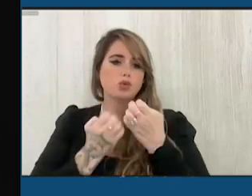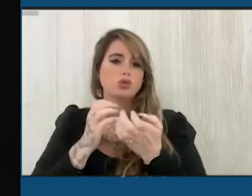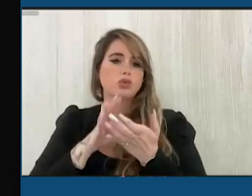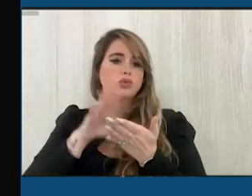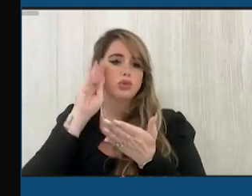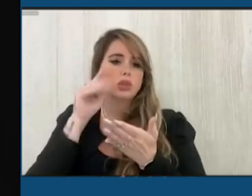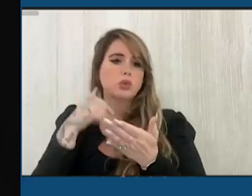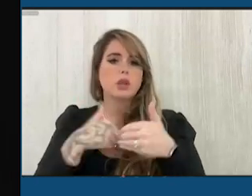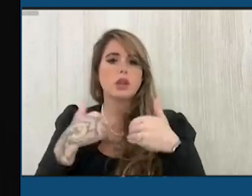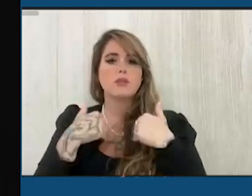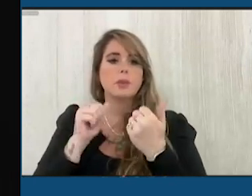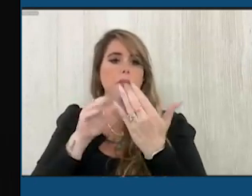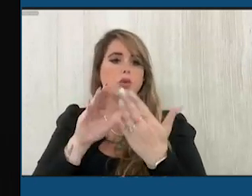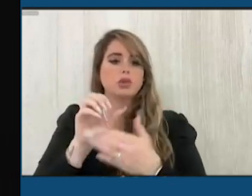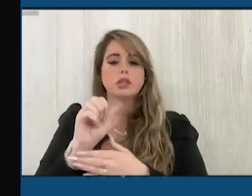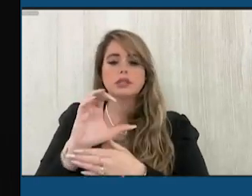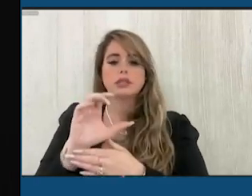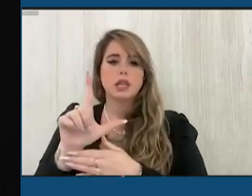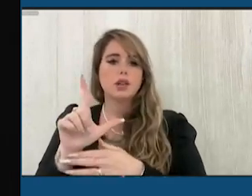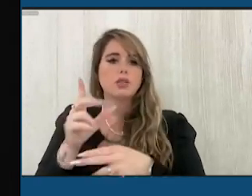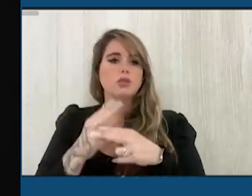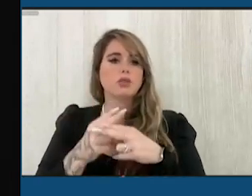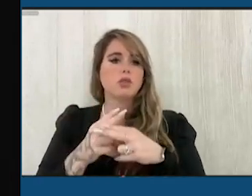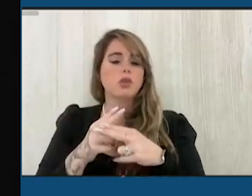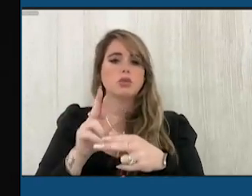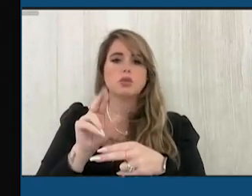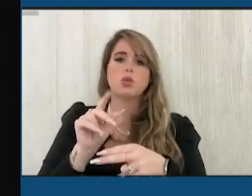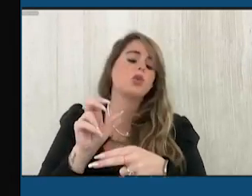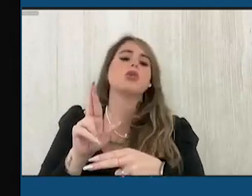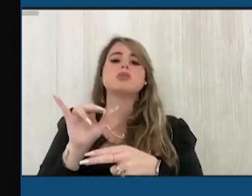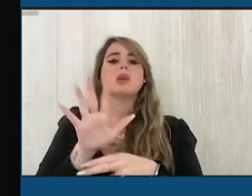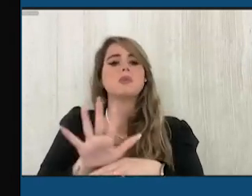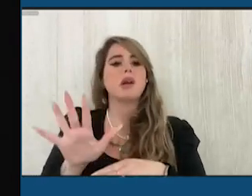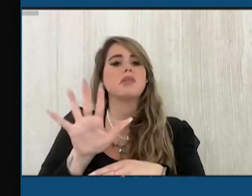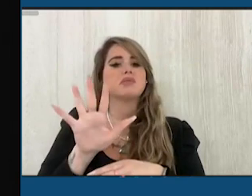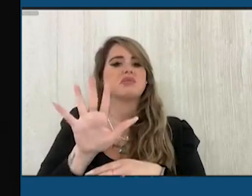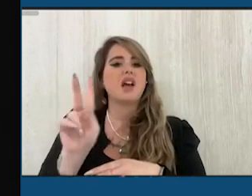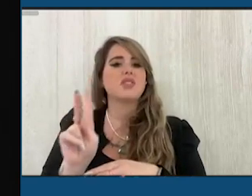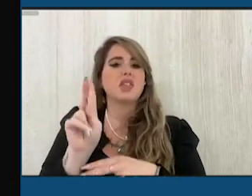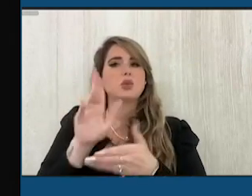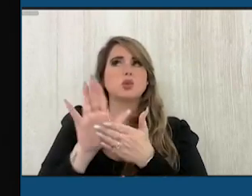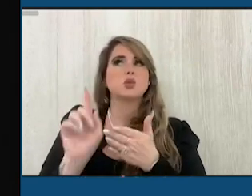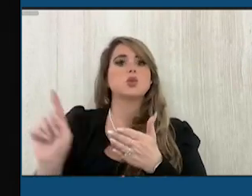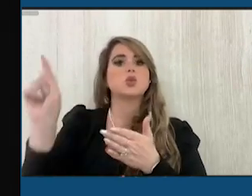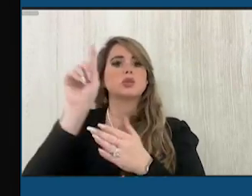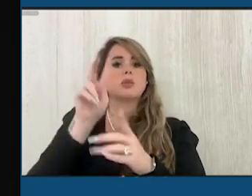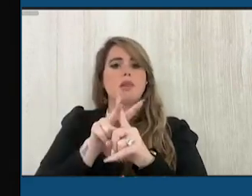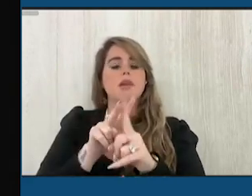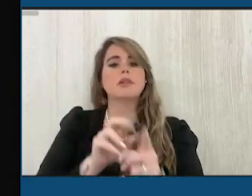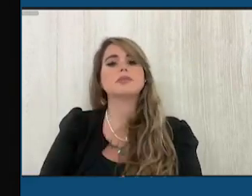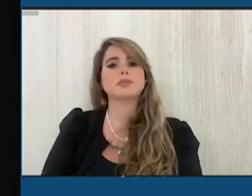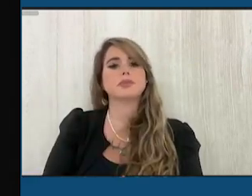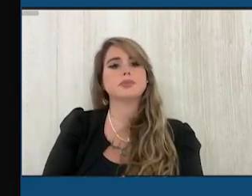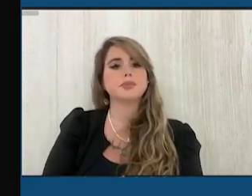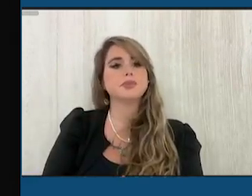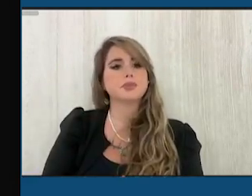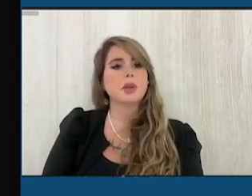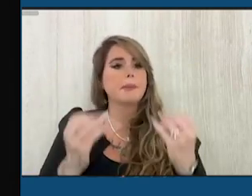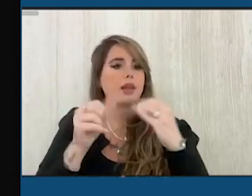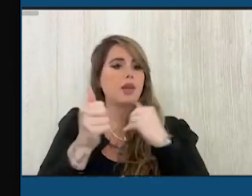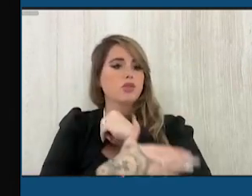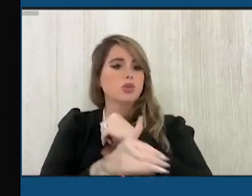that's called Ruler that is in about 5,000 schools across the United States and many other countries, including